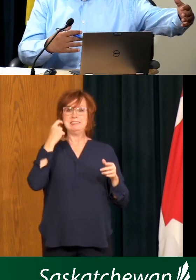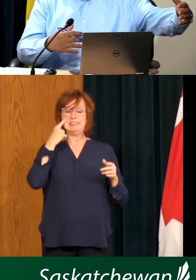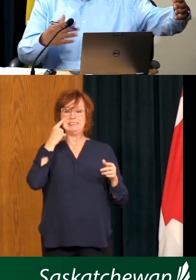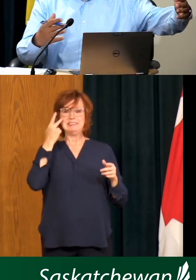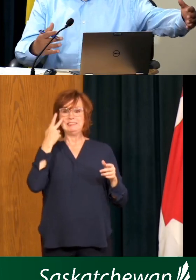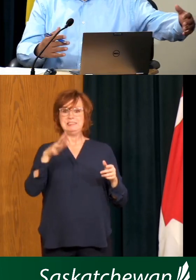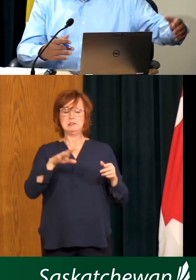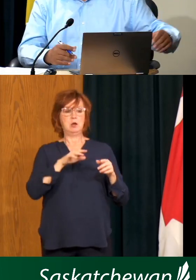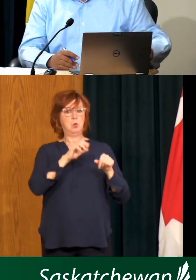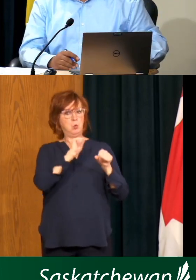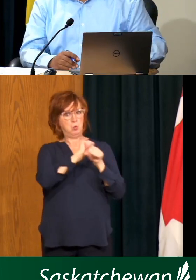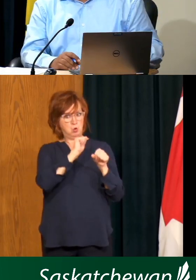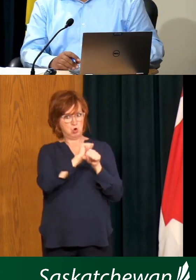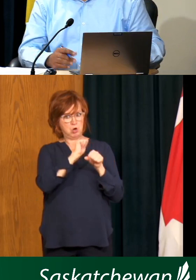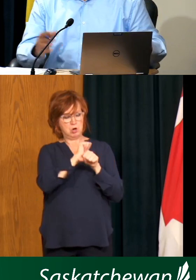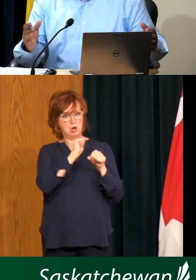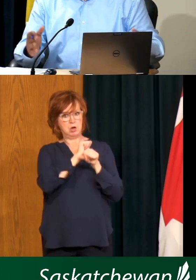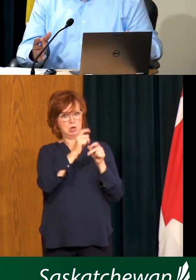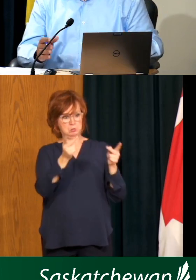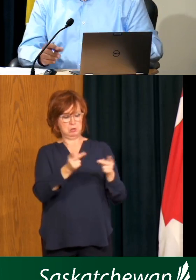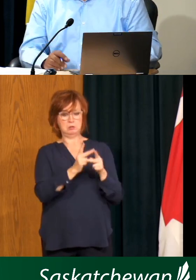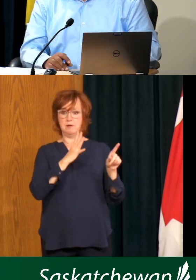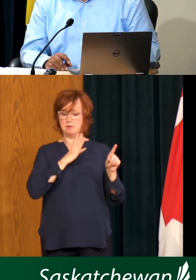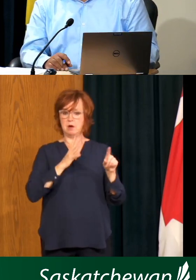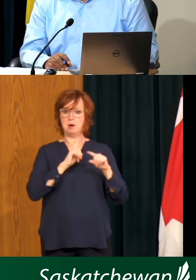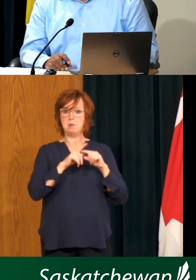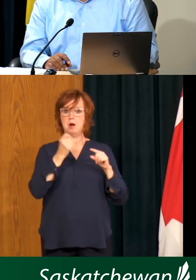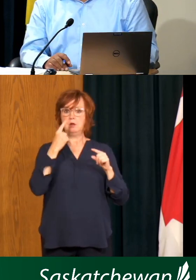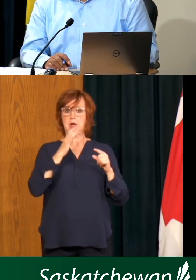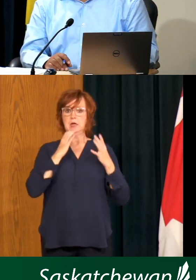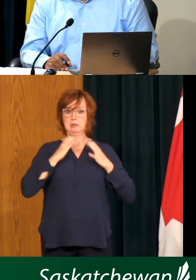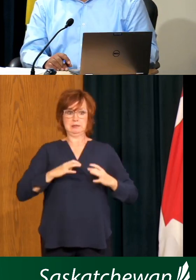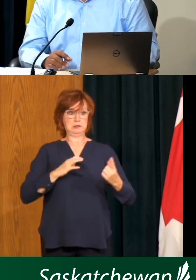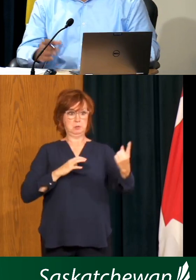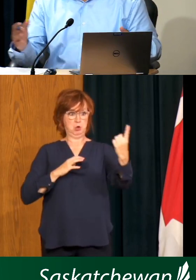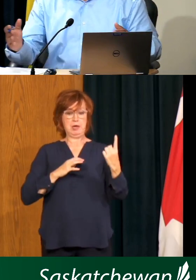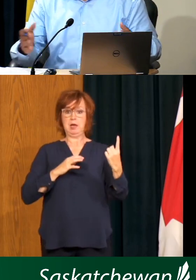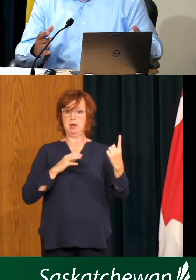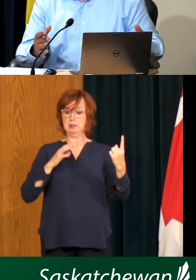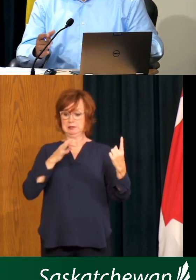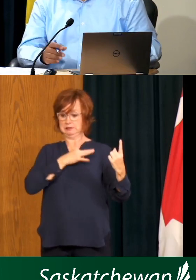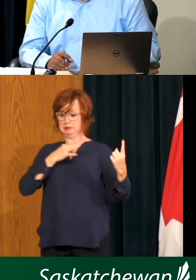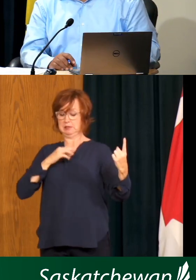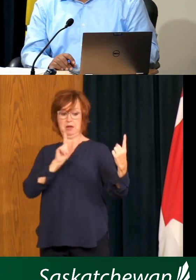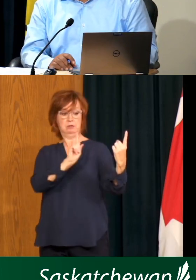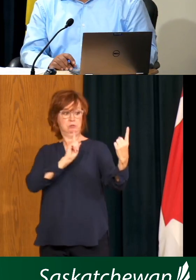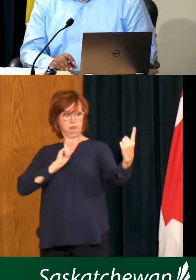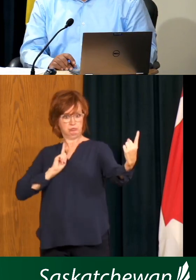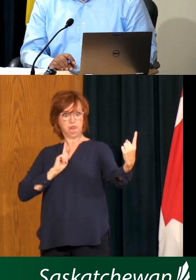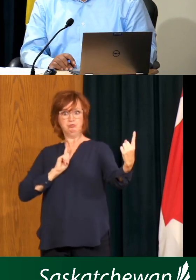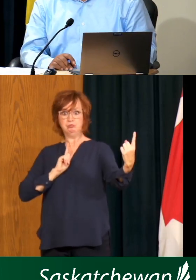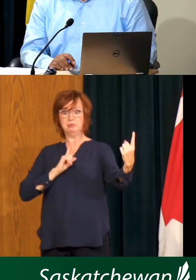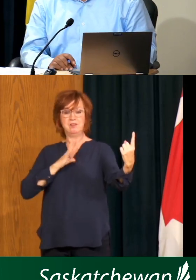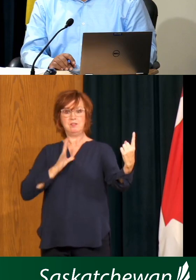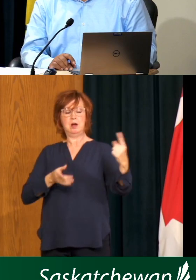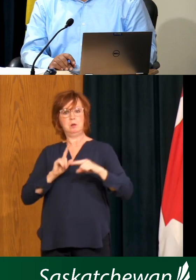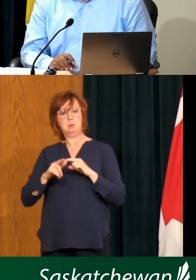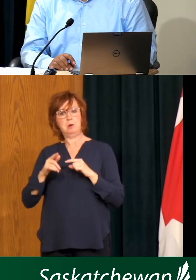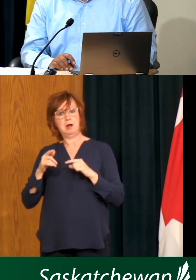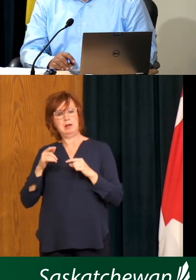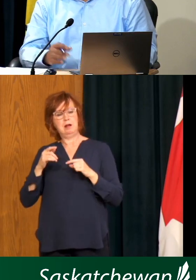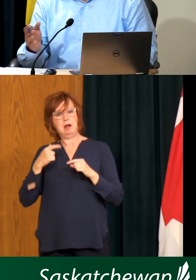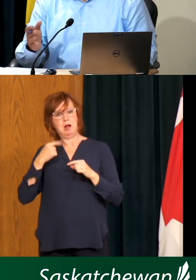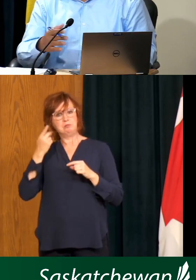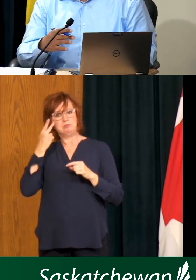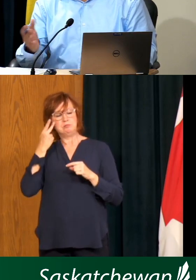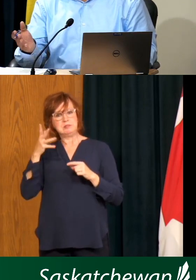between customers and staff, but staff may be congregating together just because they are familiar with each other and over breaks and so